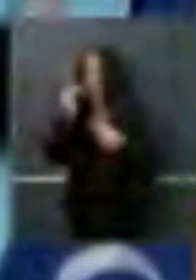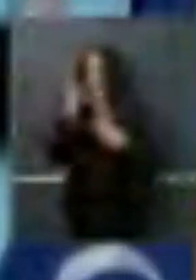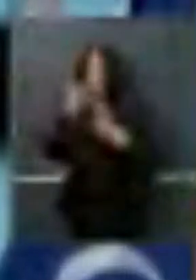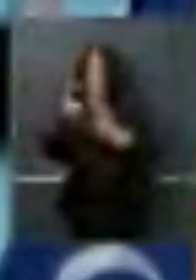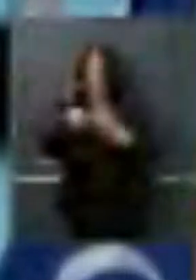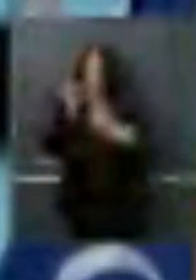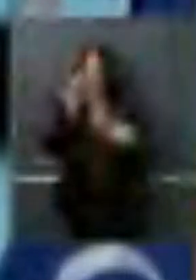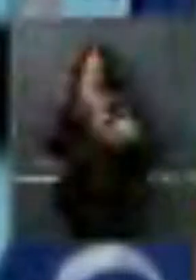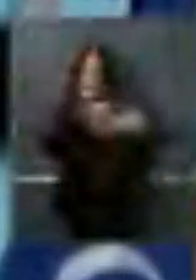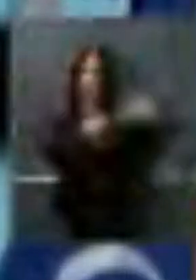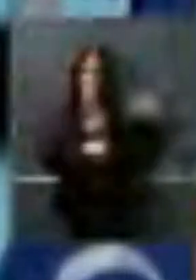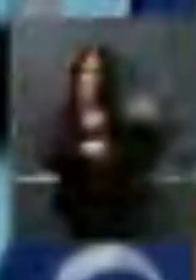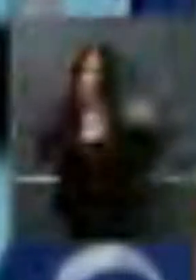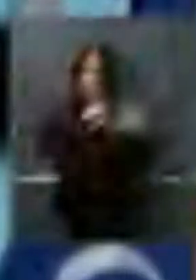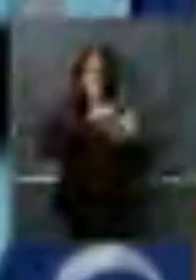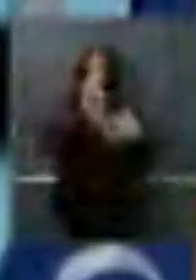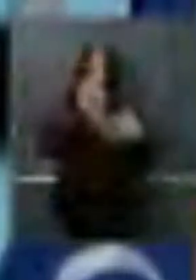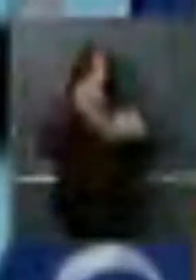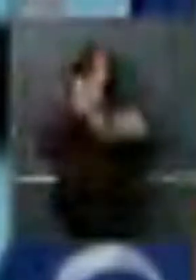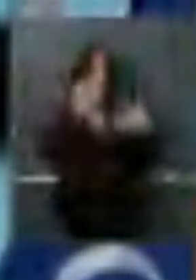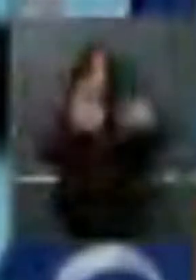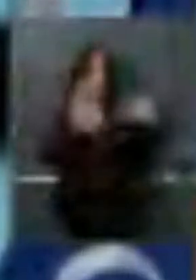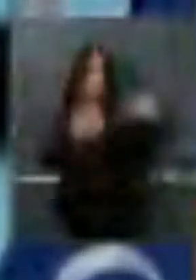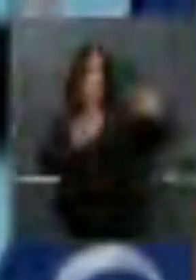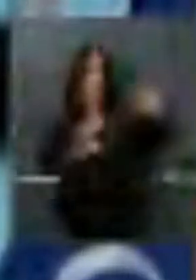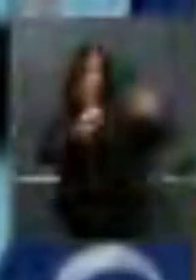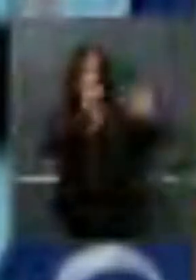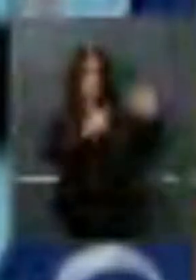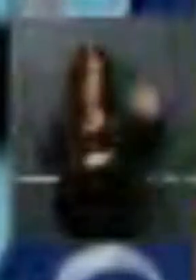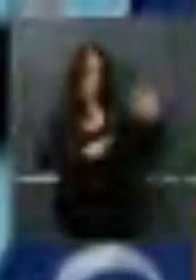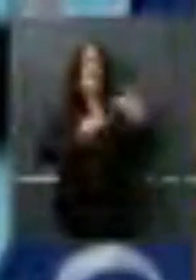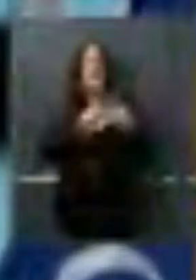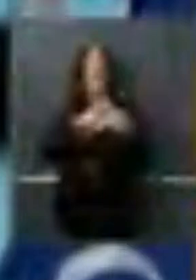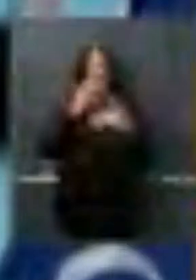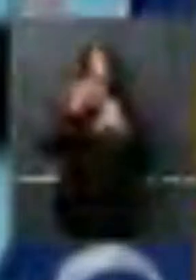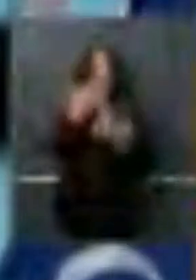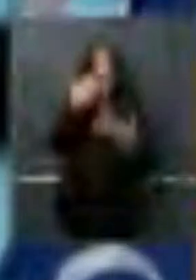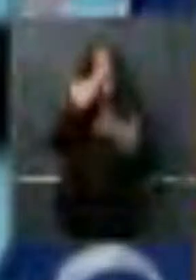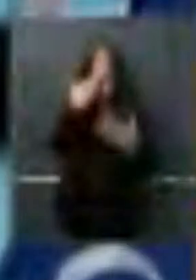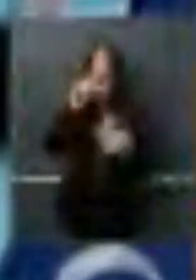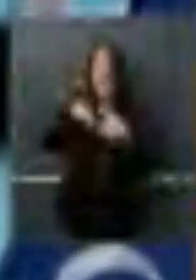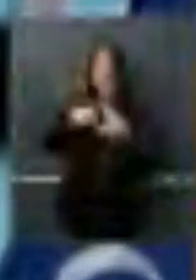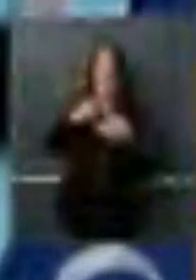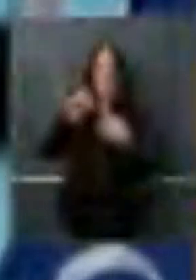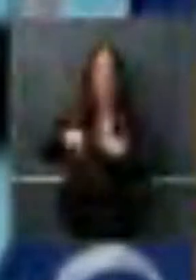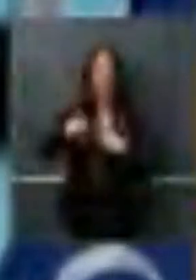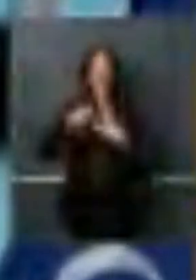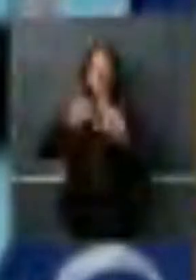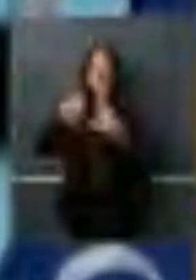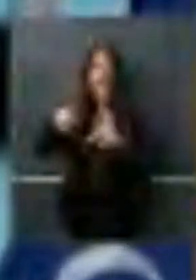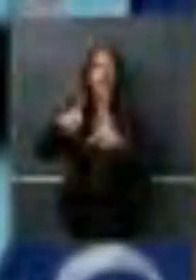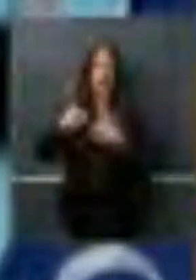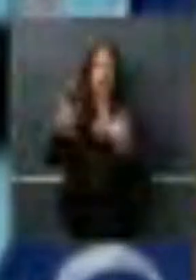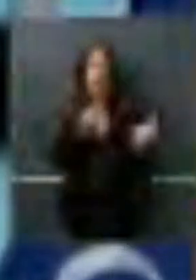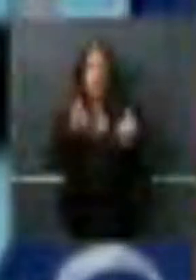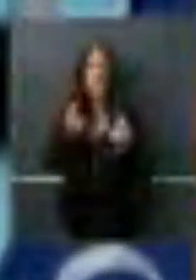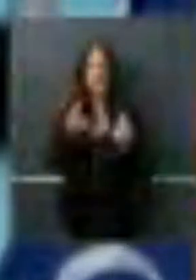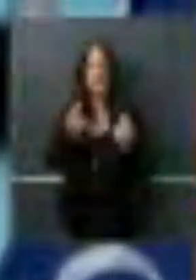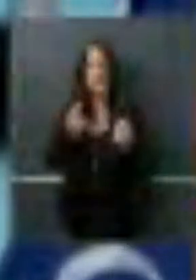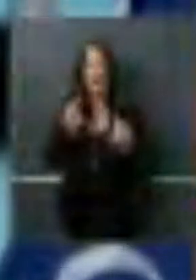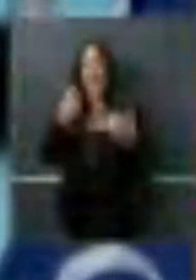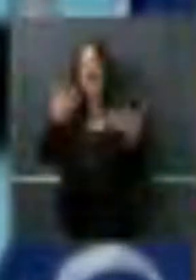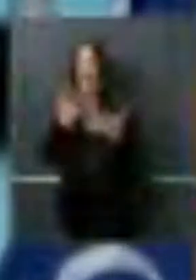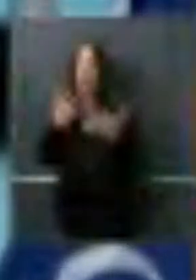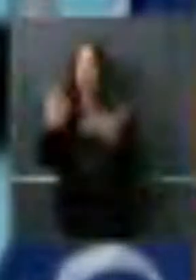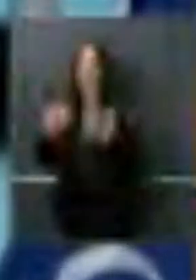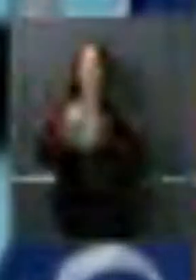know in real time what our thinking is and what our directives and guidelines should be. But that is determined on one thing,